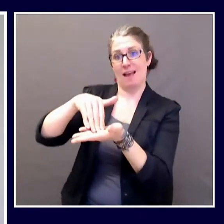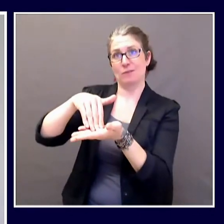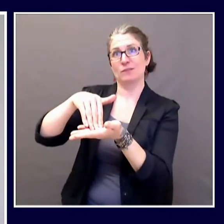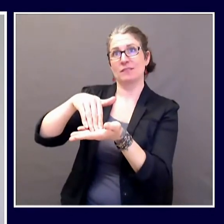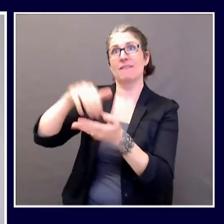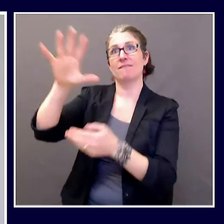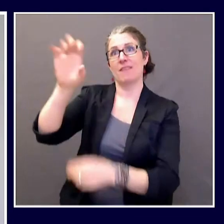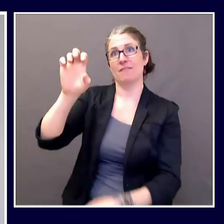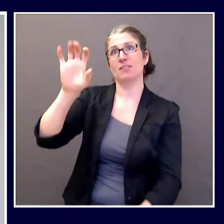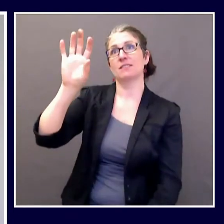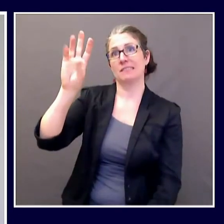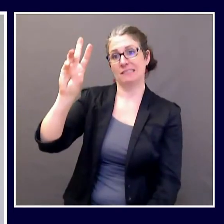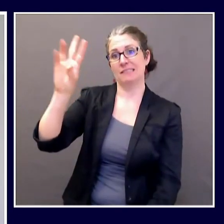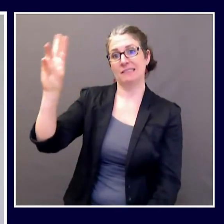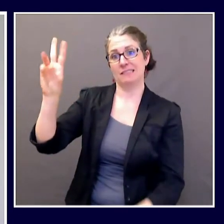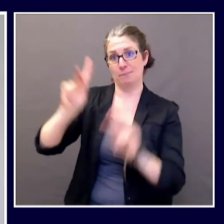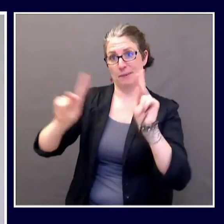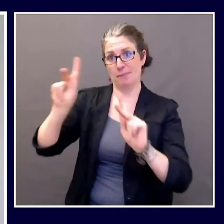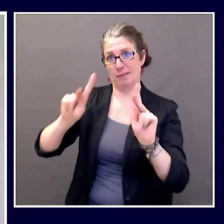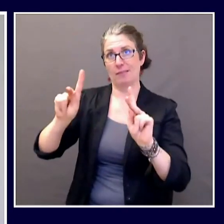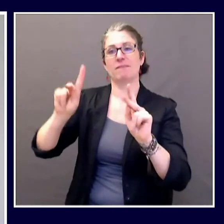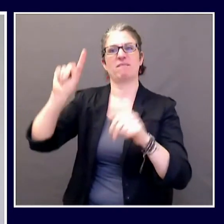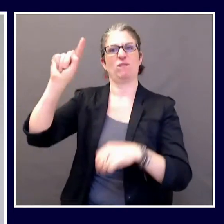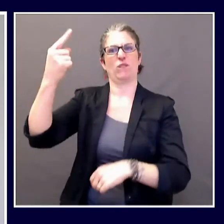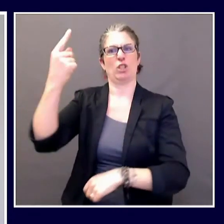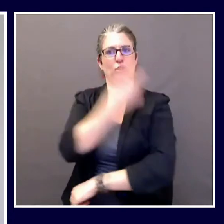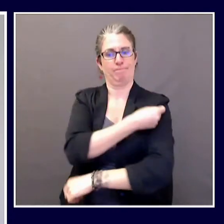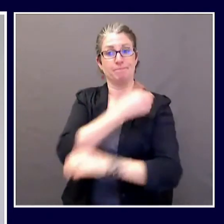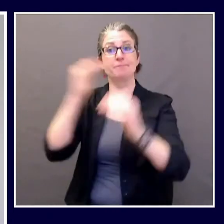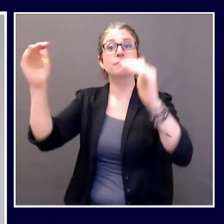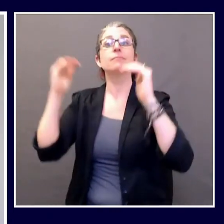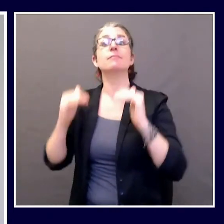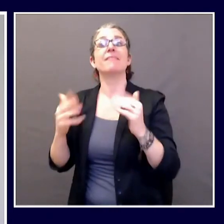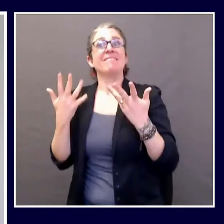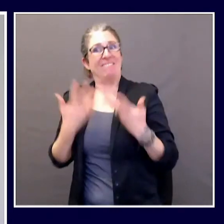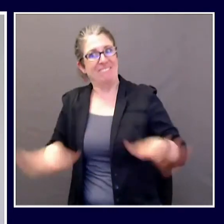293,566 are first doses, and